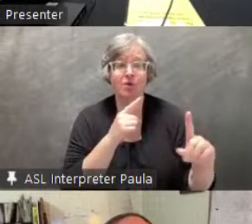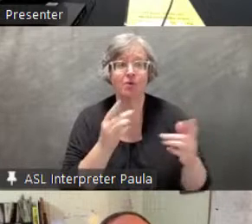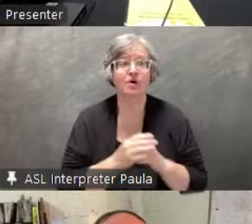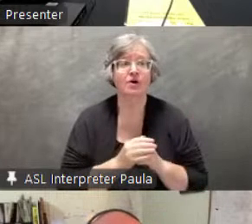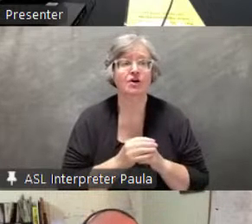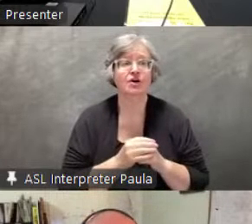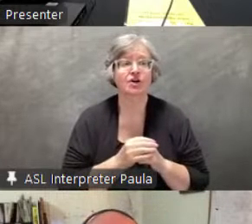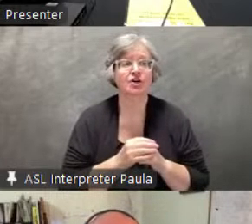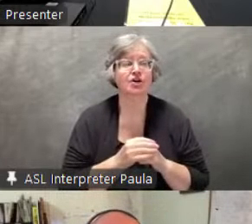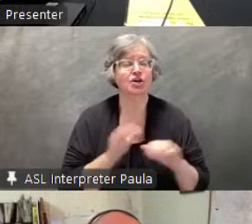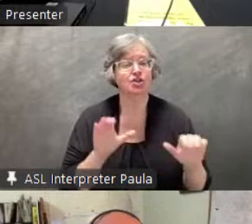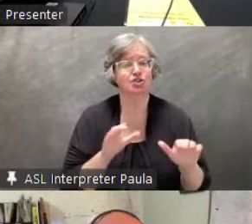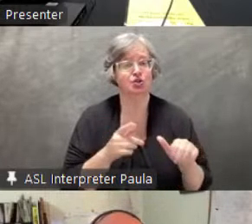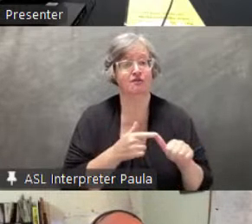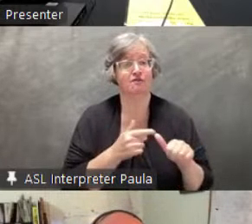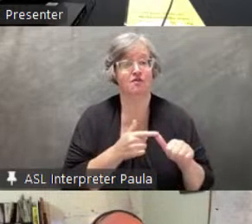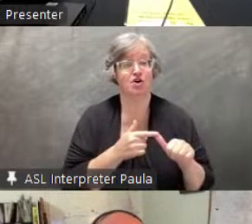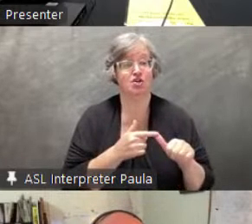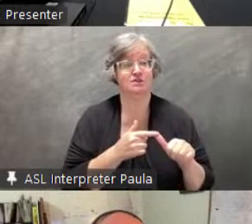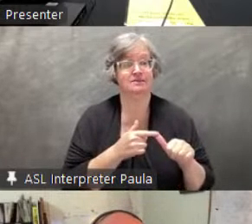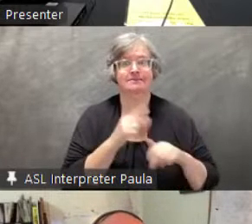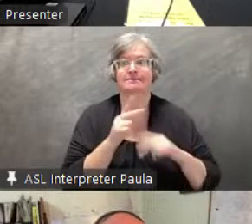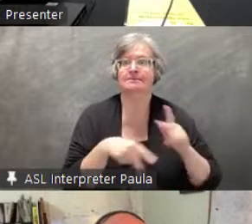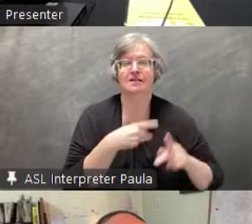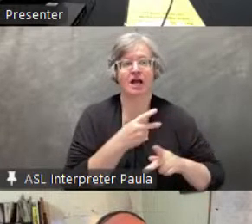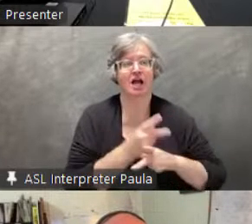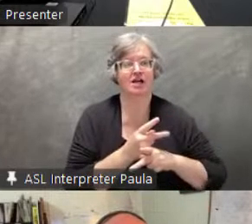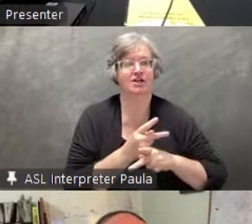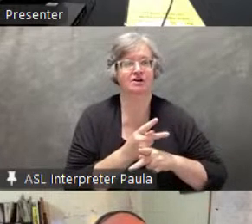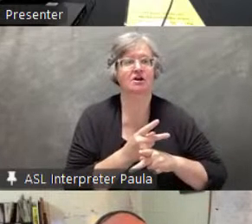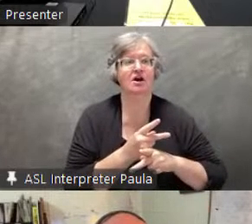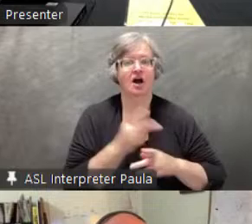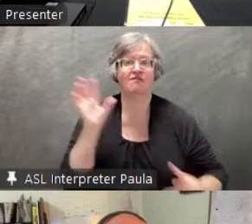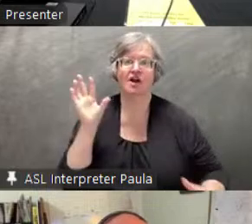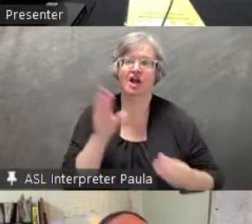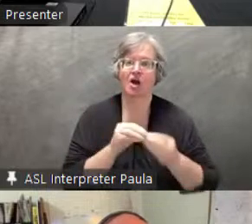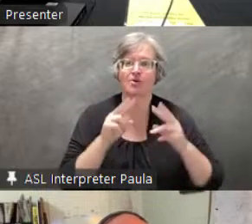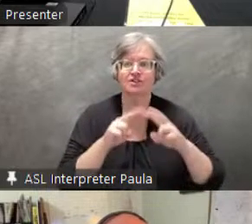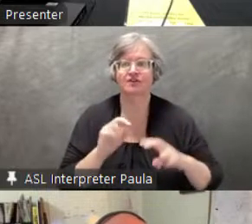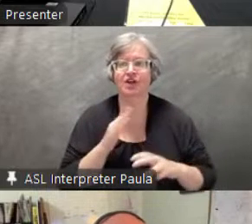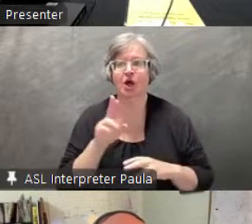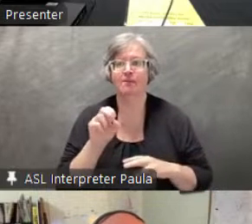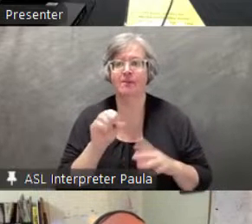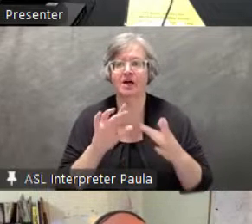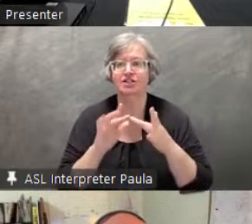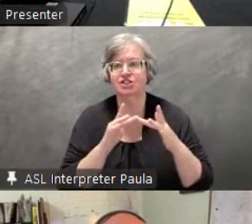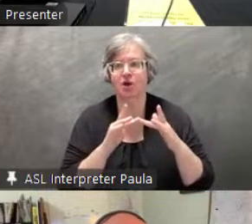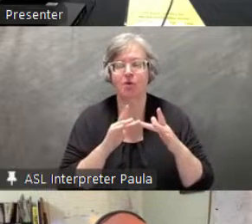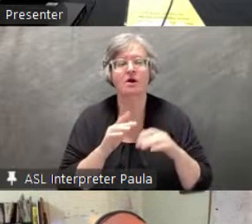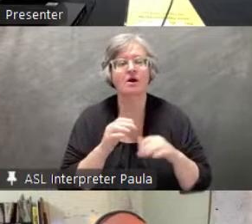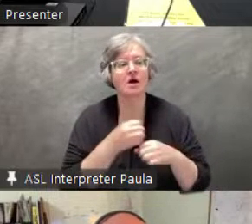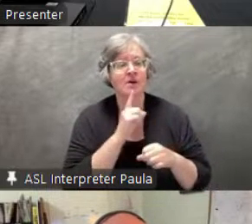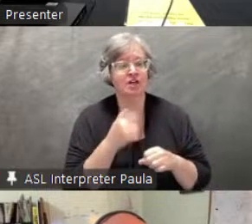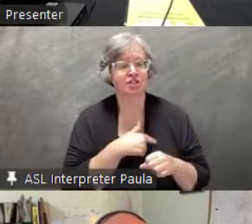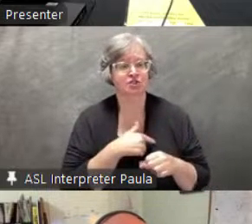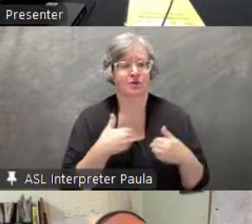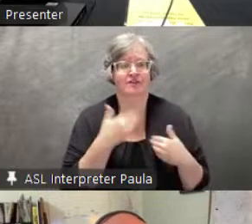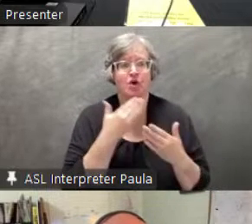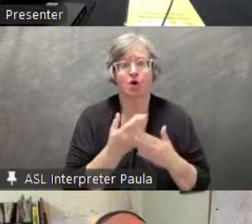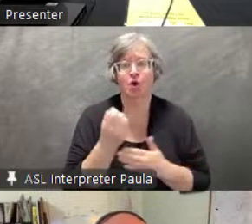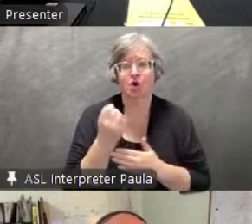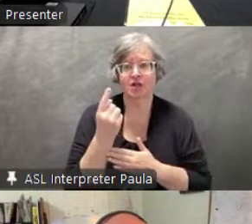do a first of its kind comprehensive analysis of our bus network and ensure that we had a good understanding